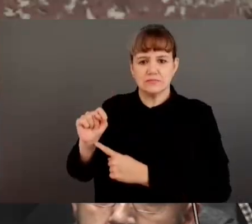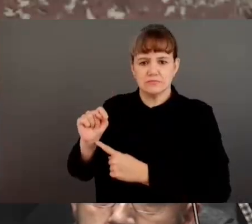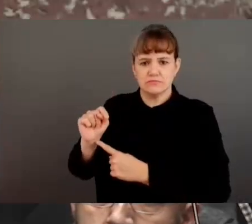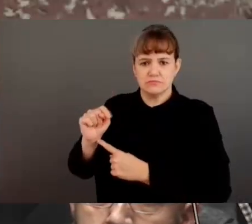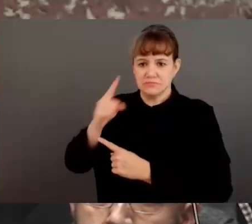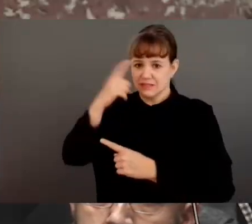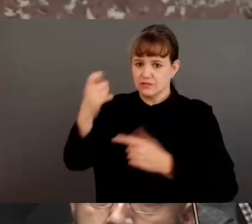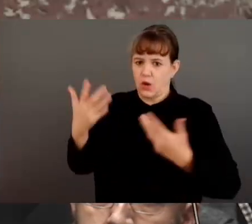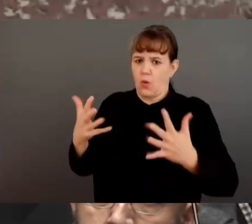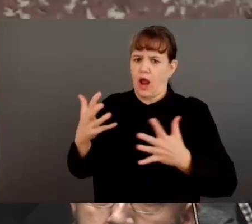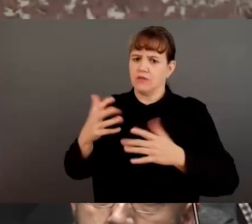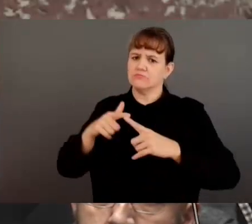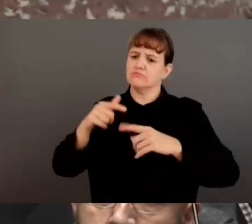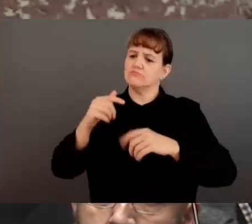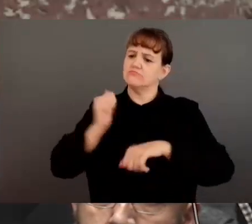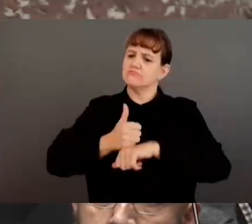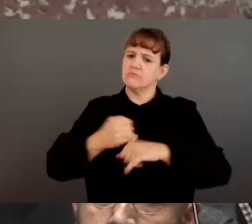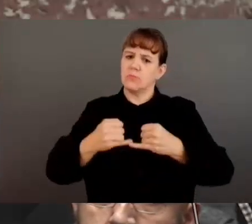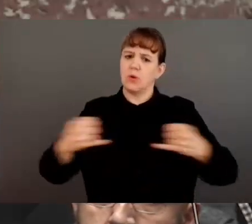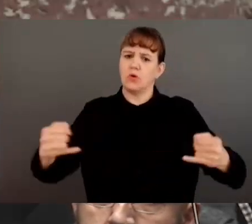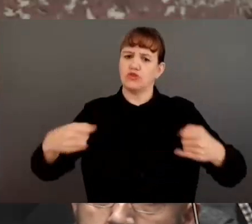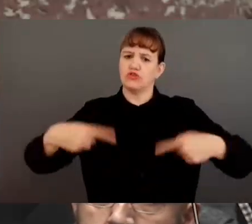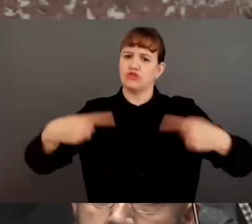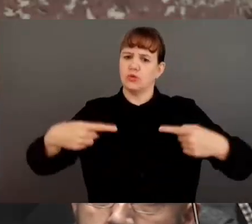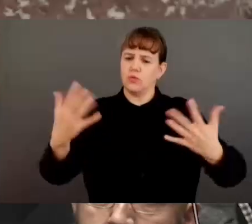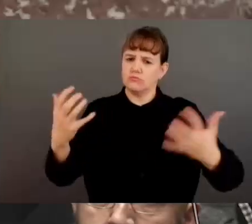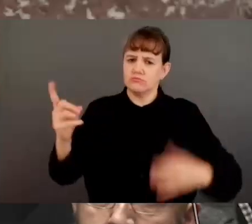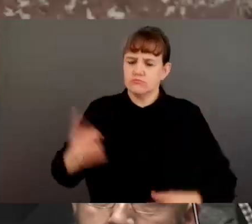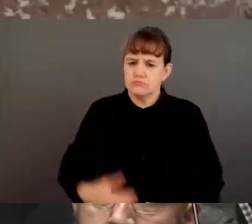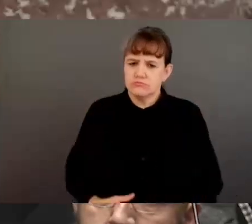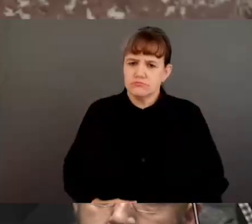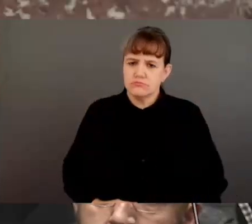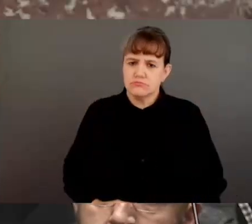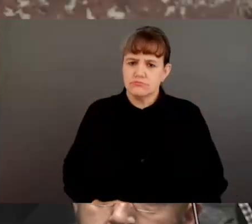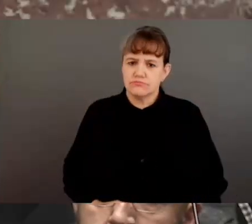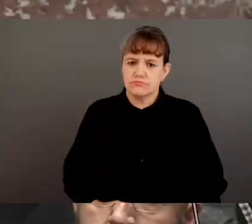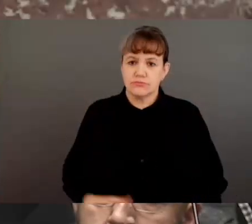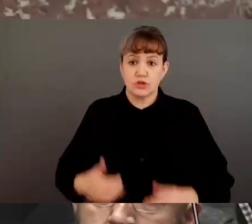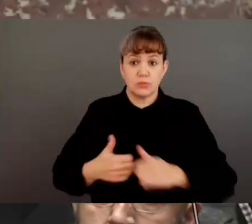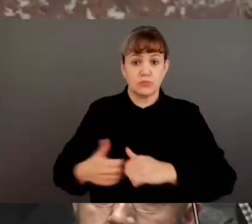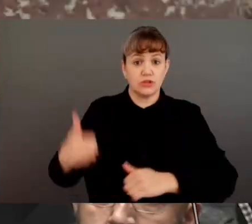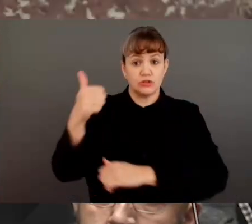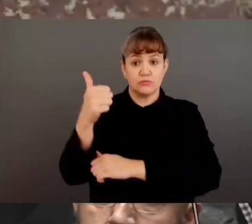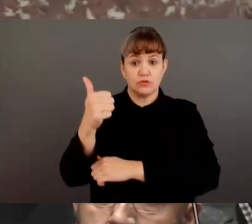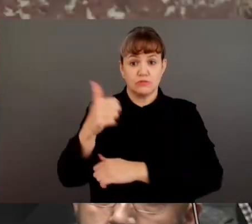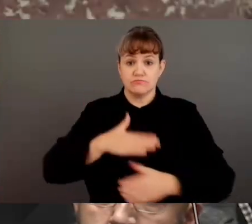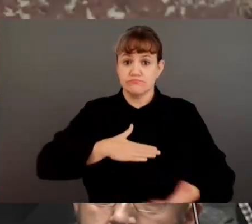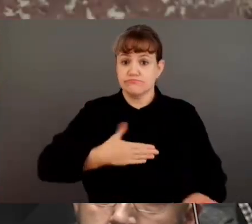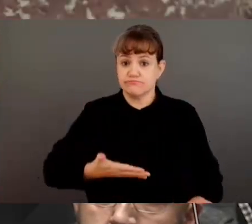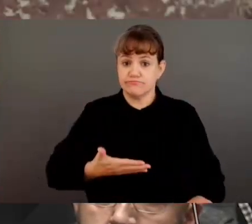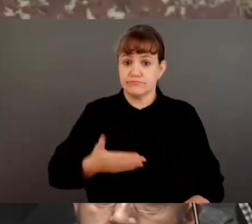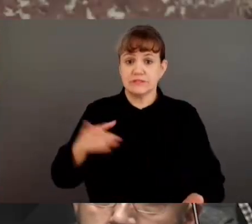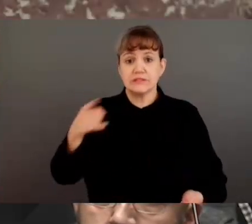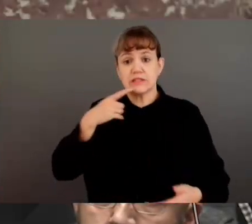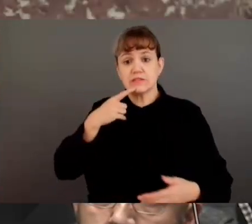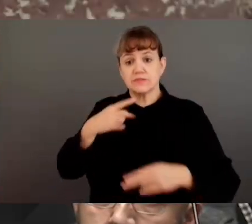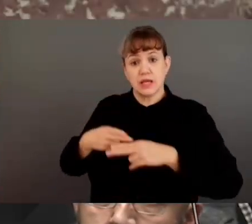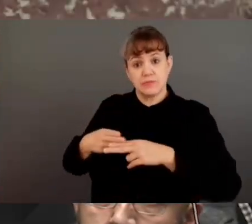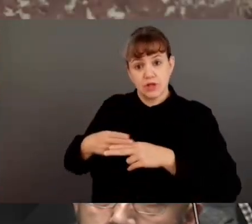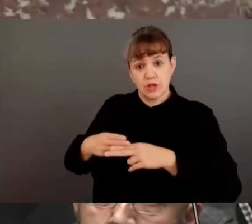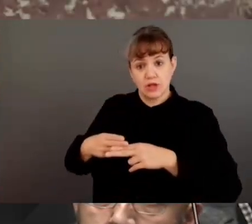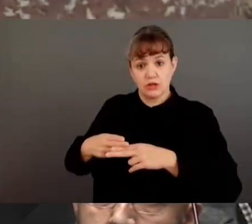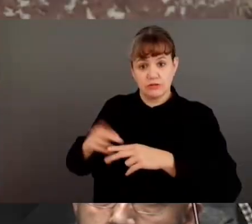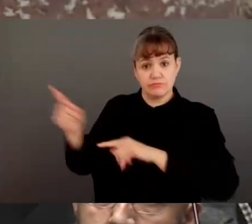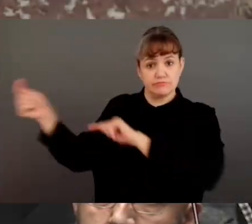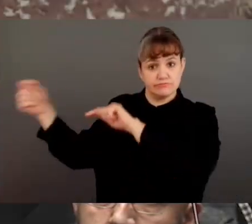We are just in the way. The Premier's admission that the temporary foreign worker program should be terminated is not